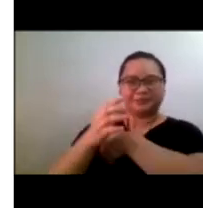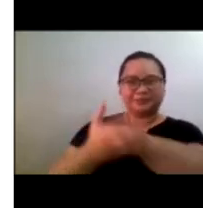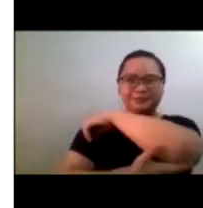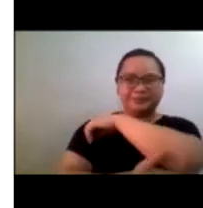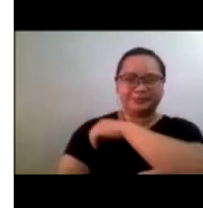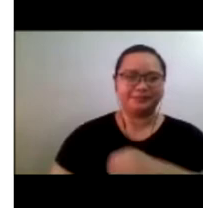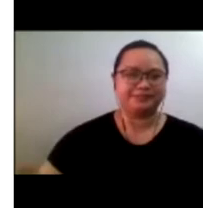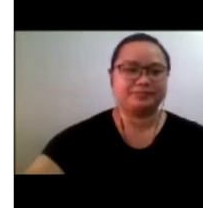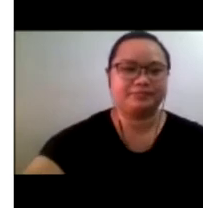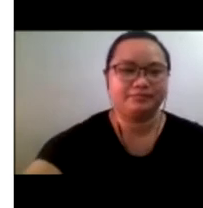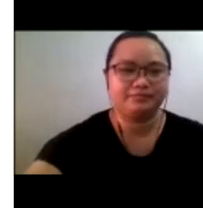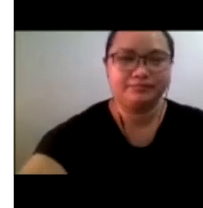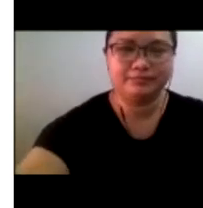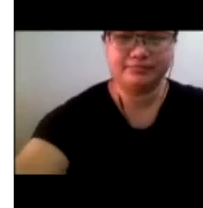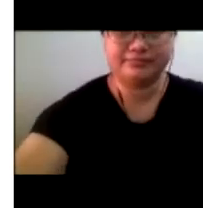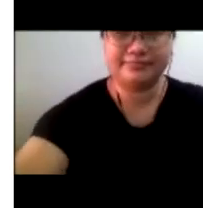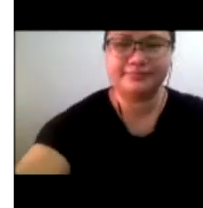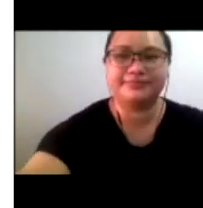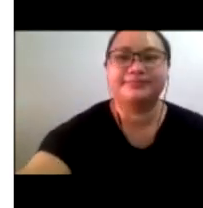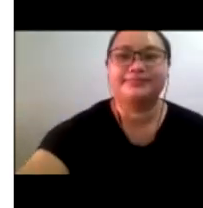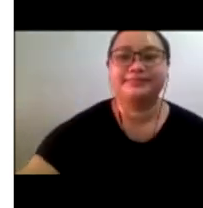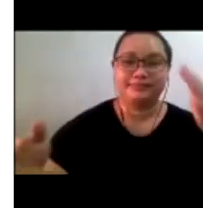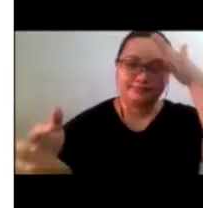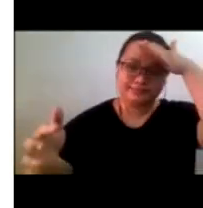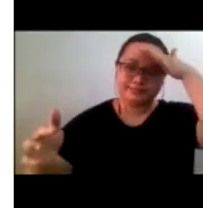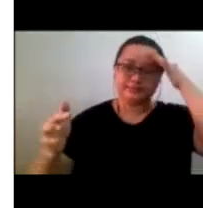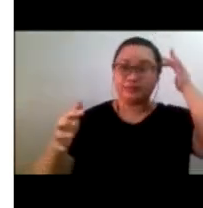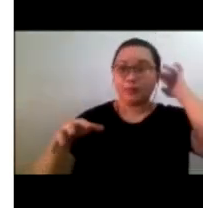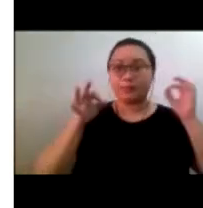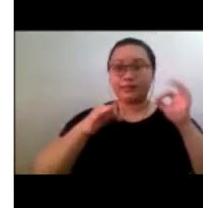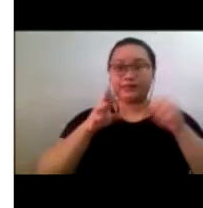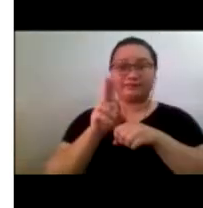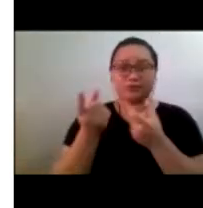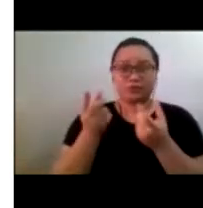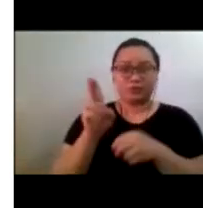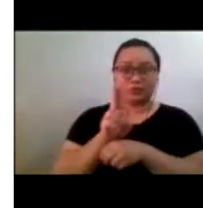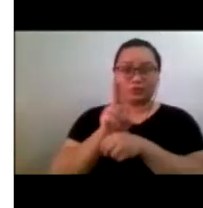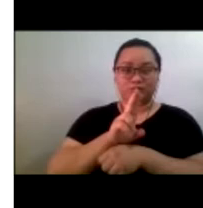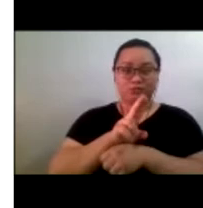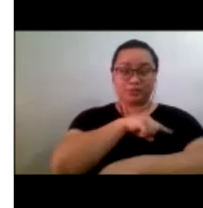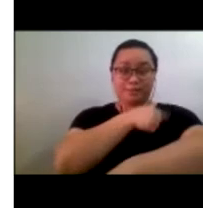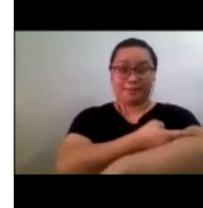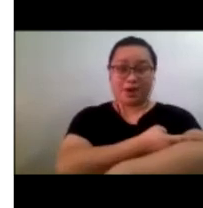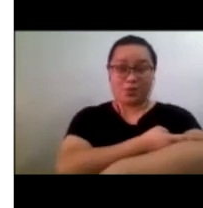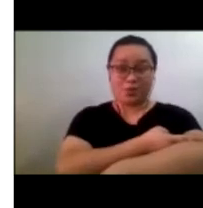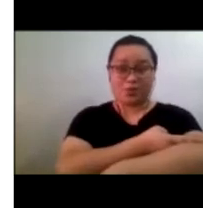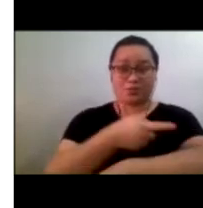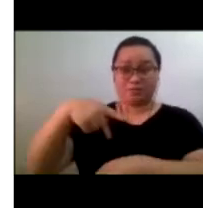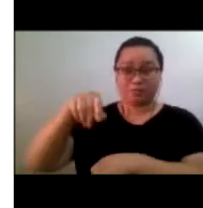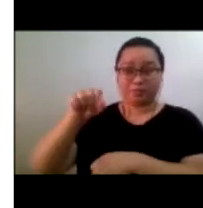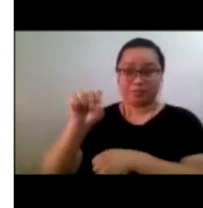yourself small. So a power pose makes yourself big. Yeah. And so this is the research of Amy Cuddy. And so she